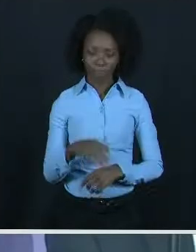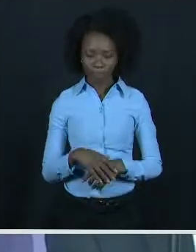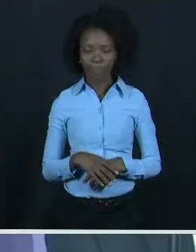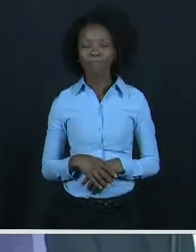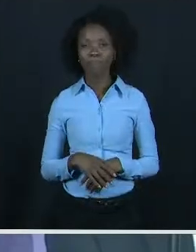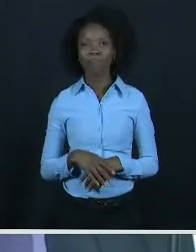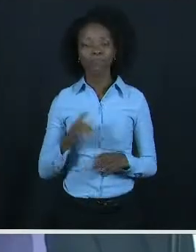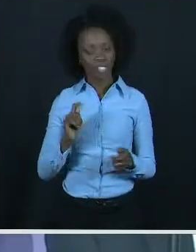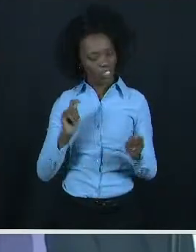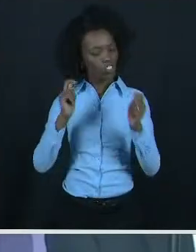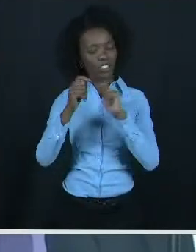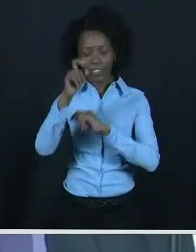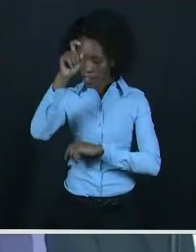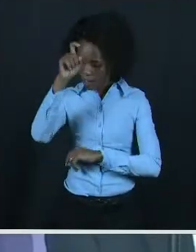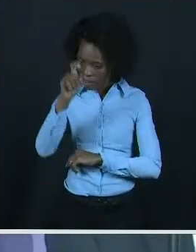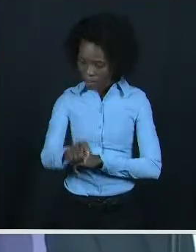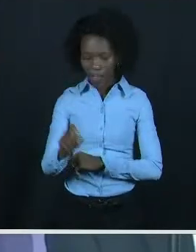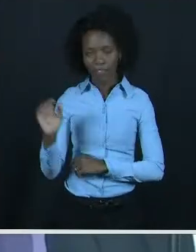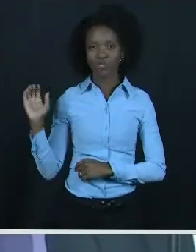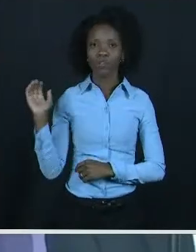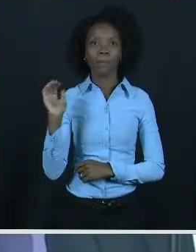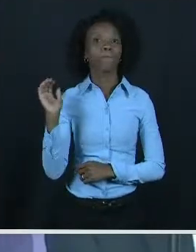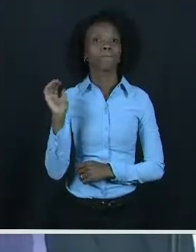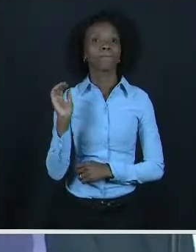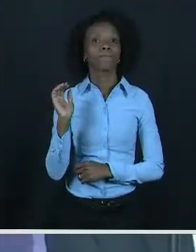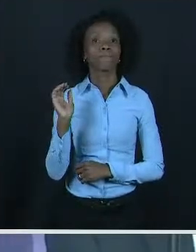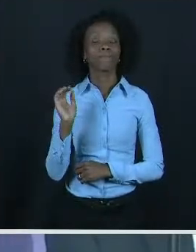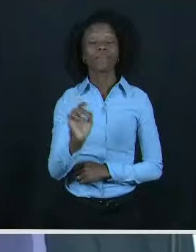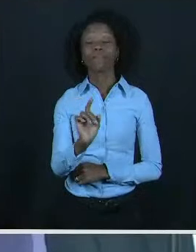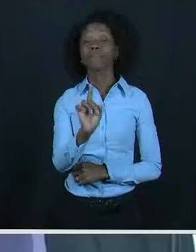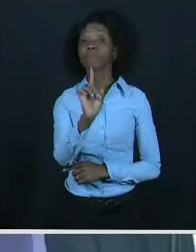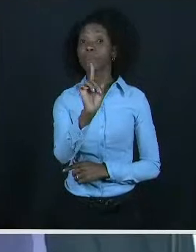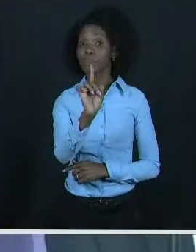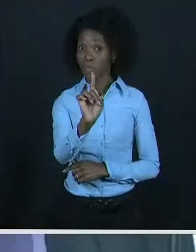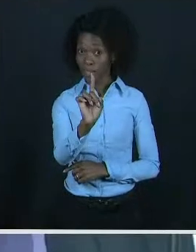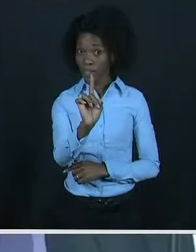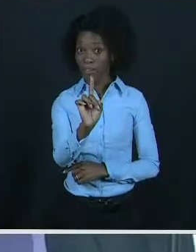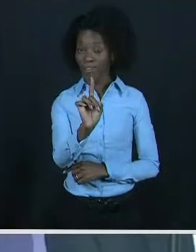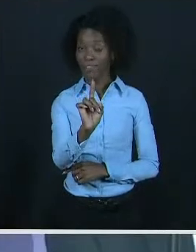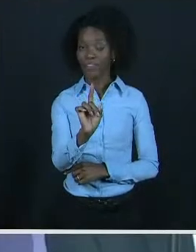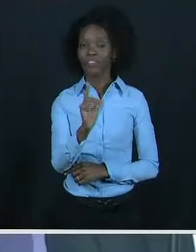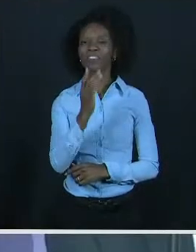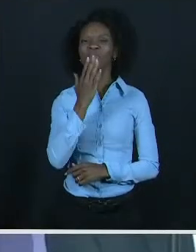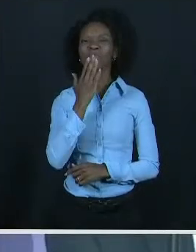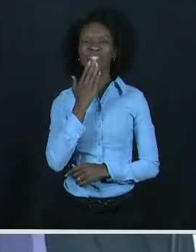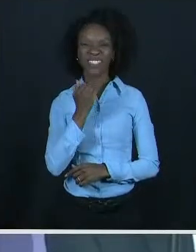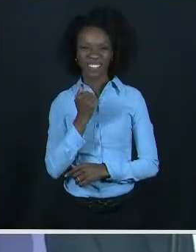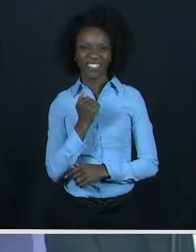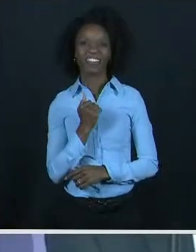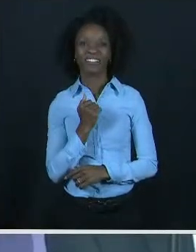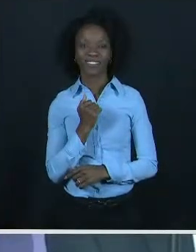Change has to come. But let us not fool ourselves. Change